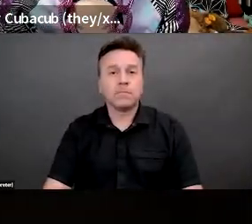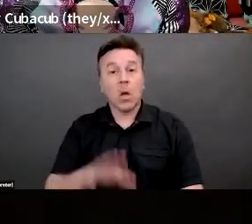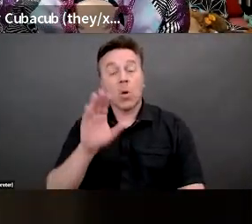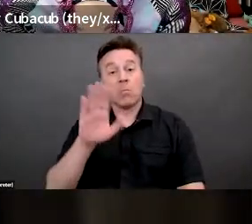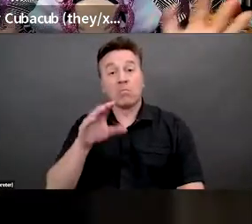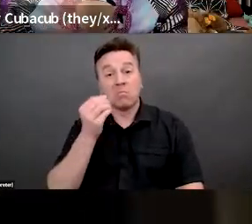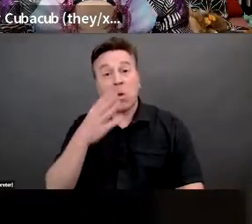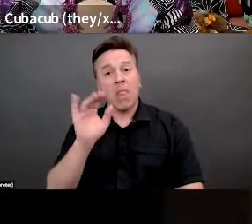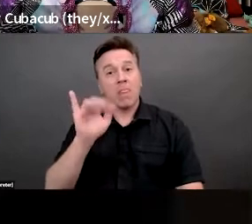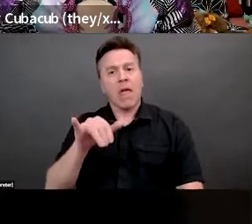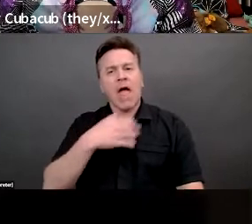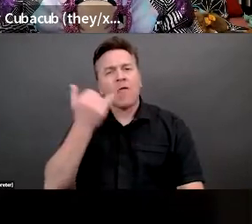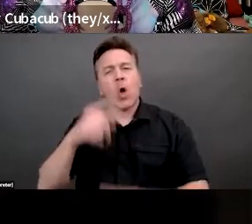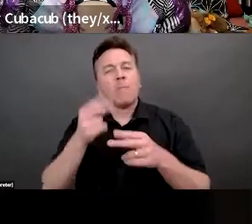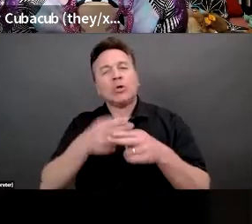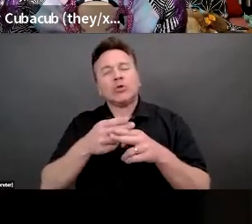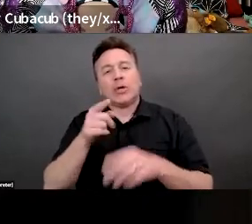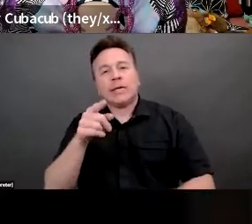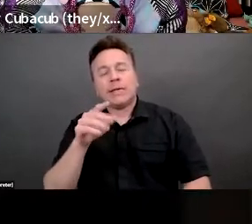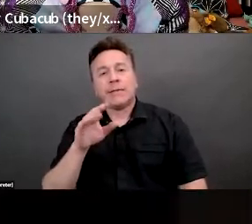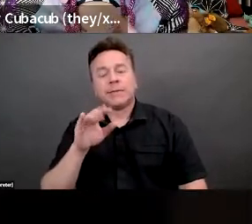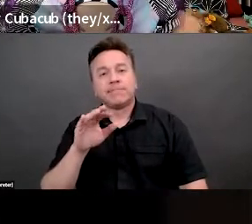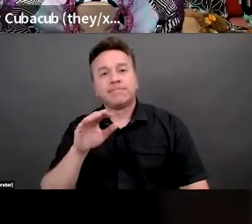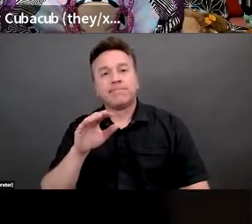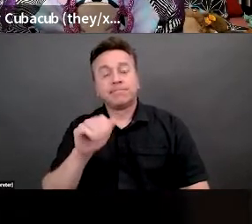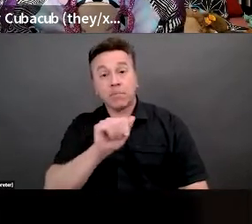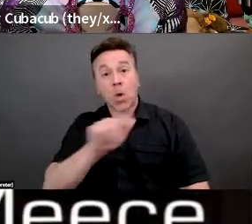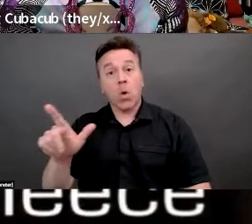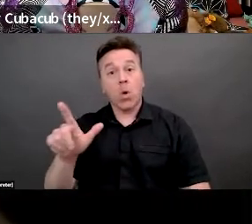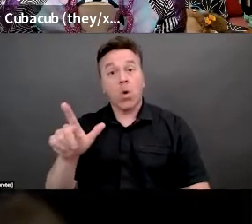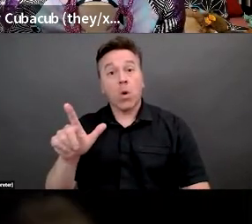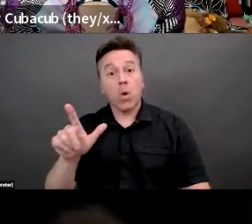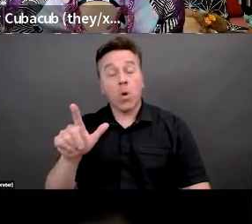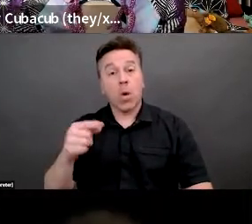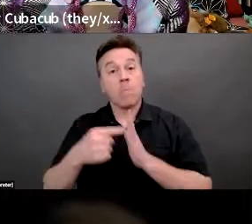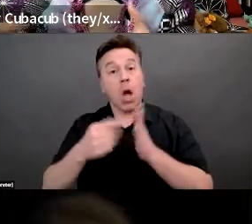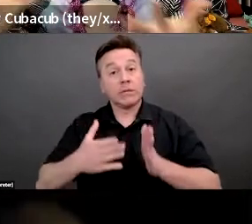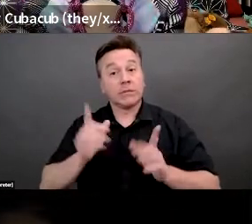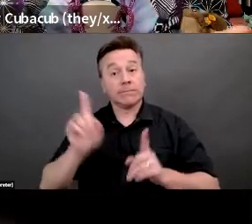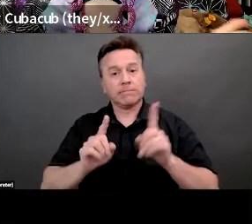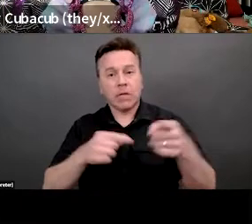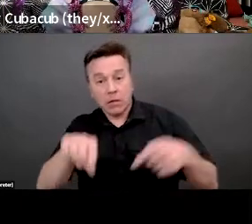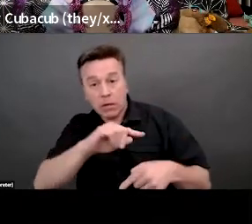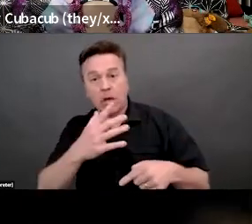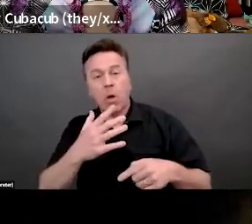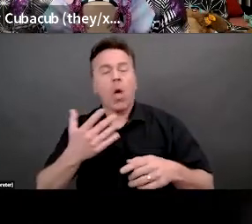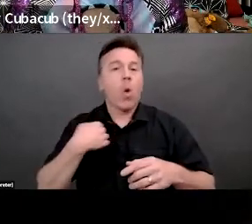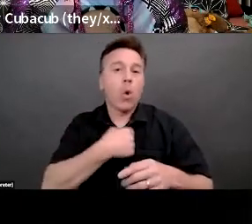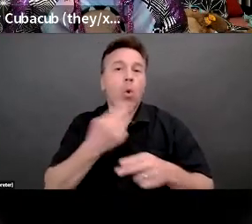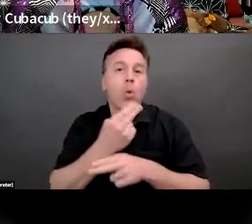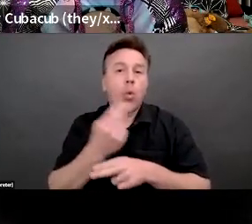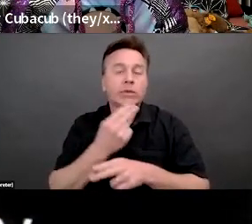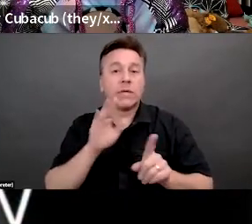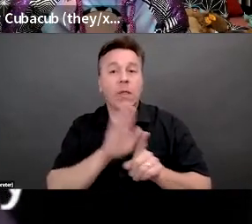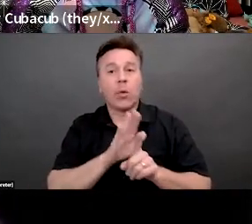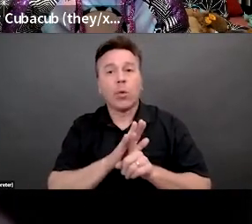So yeah, I forgot to mention that all of the models were, because we used